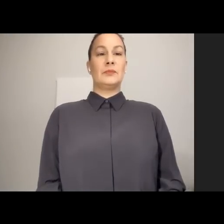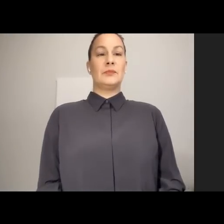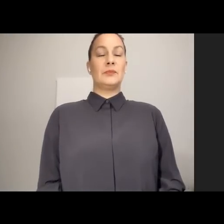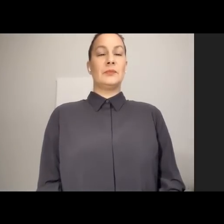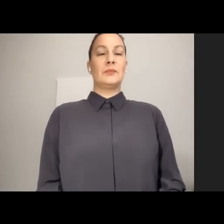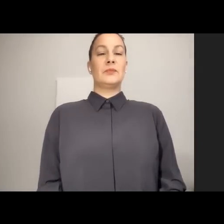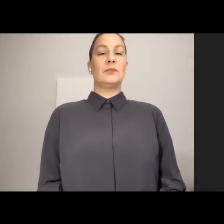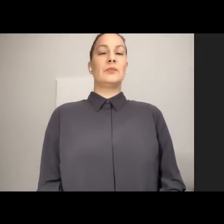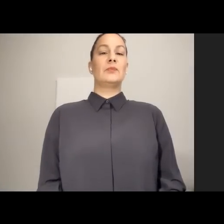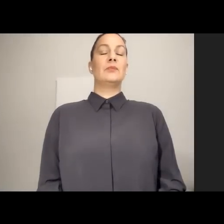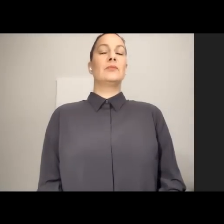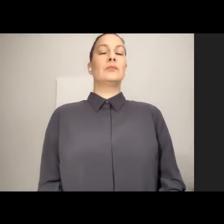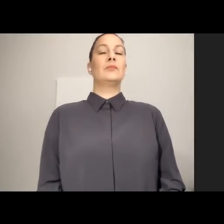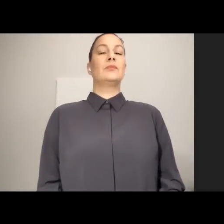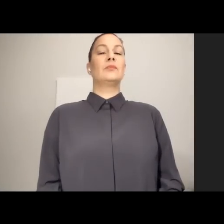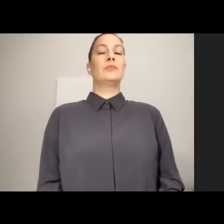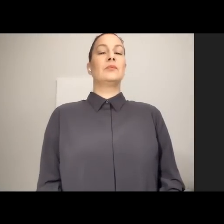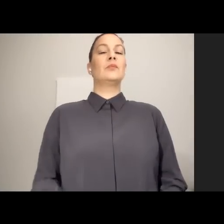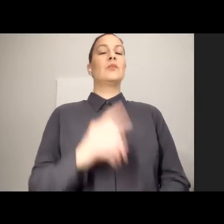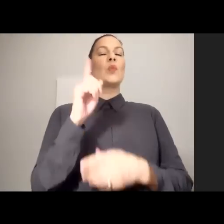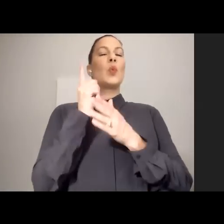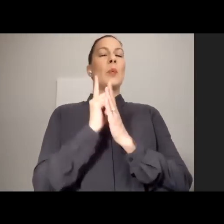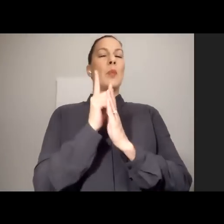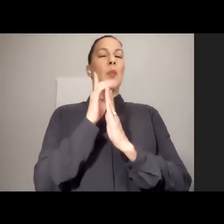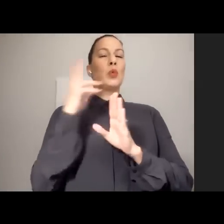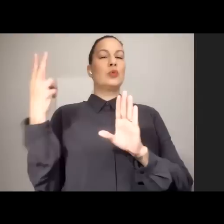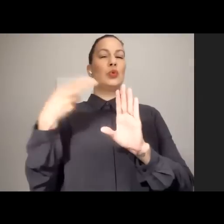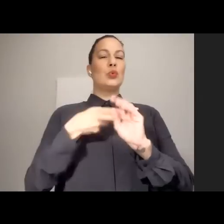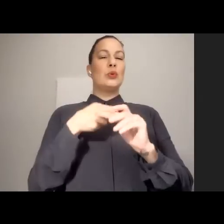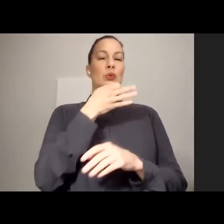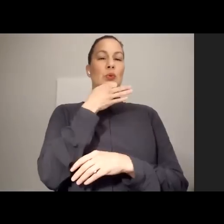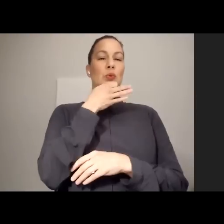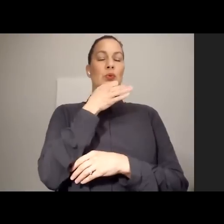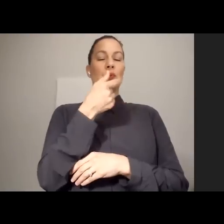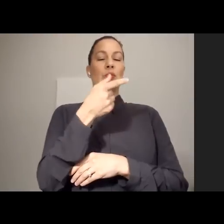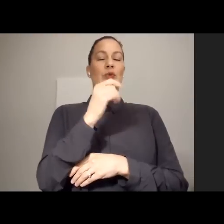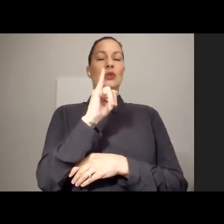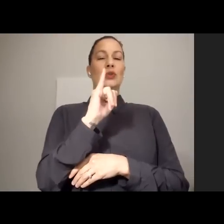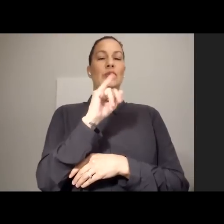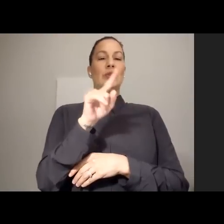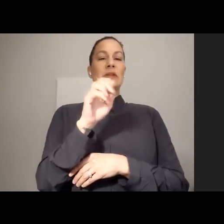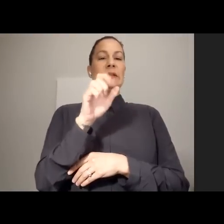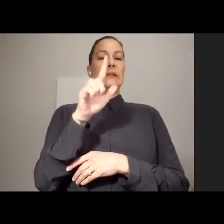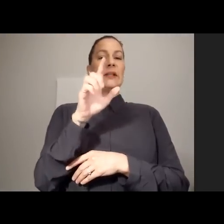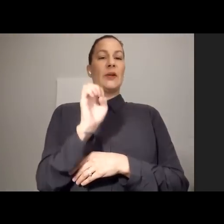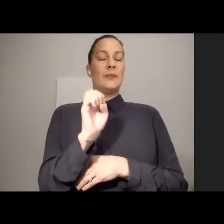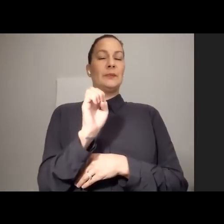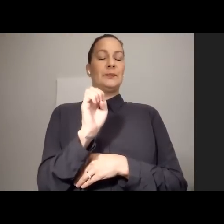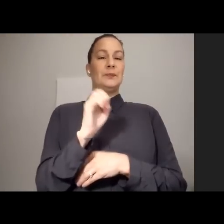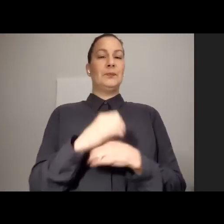Give us just a moment for Giselle to come to the camera.